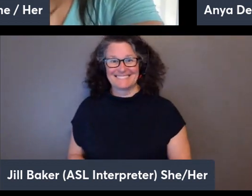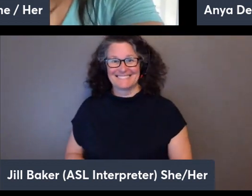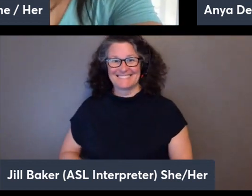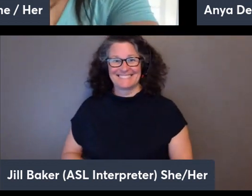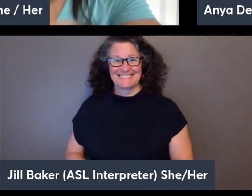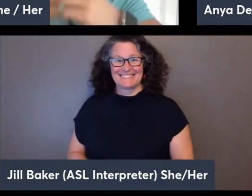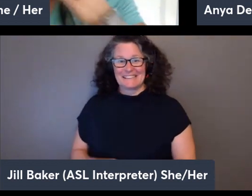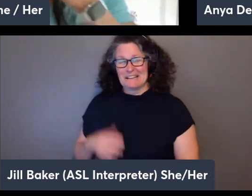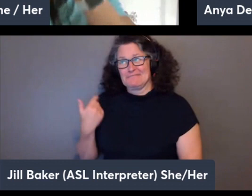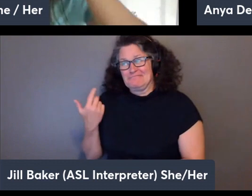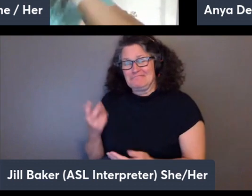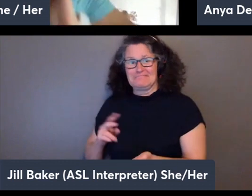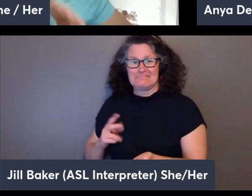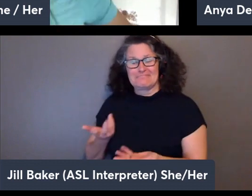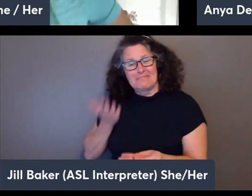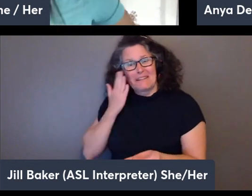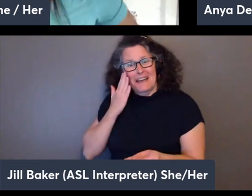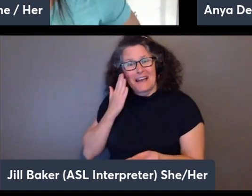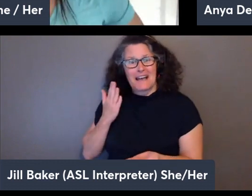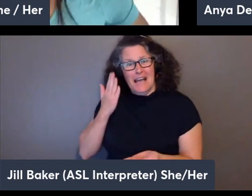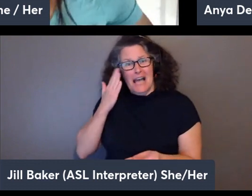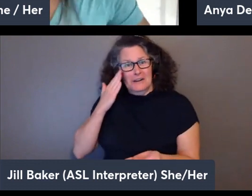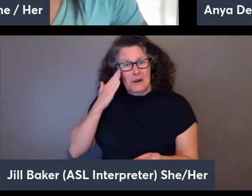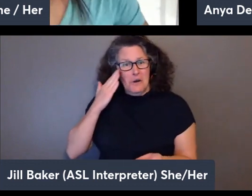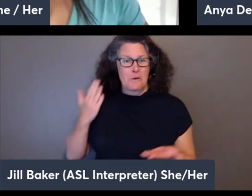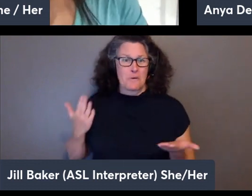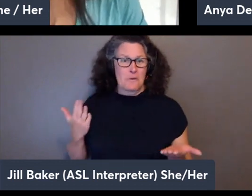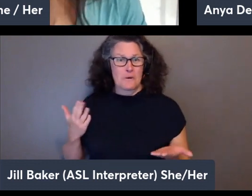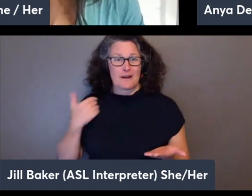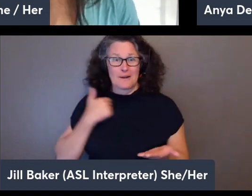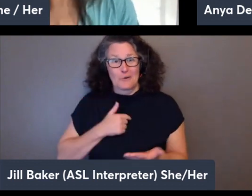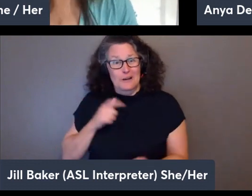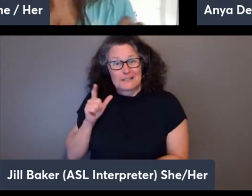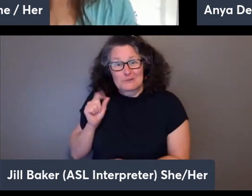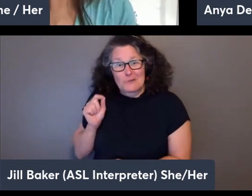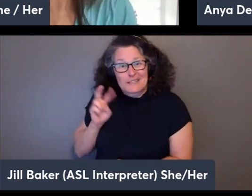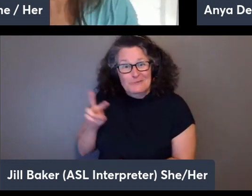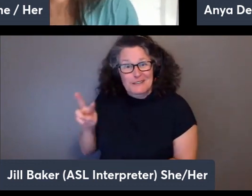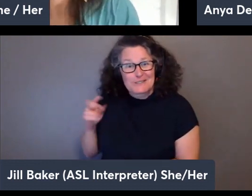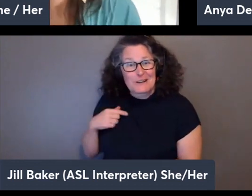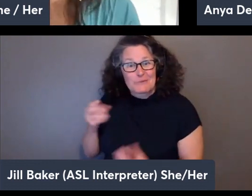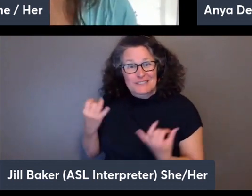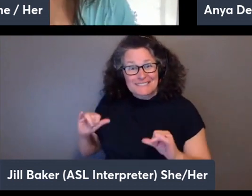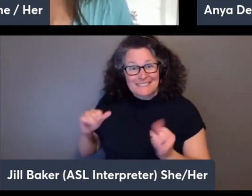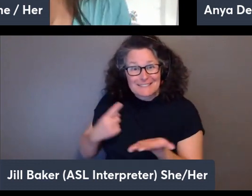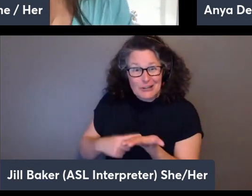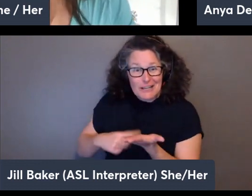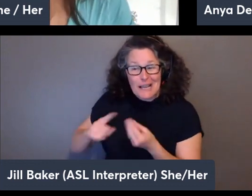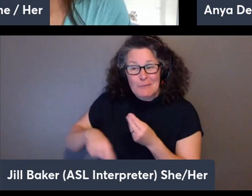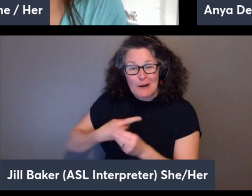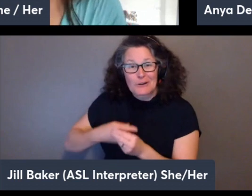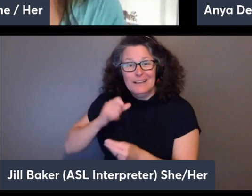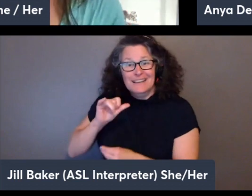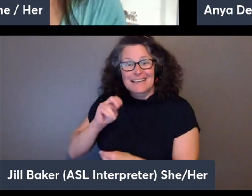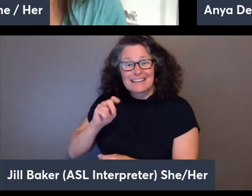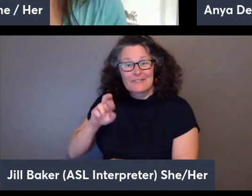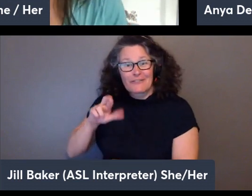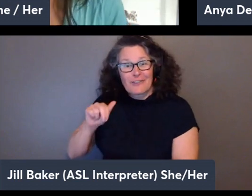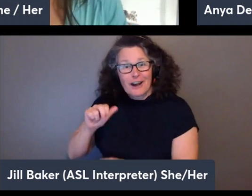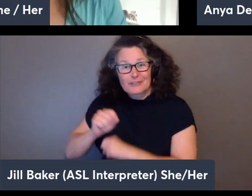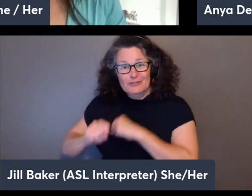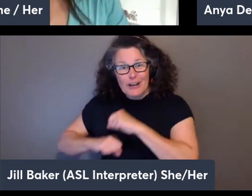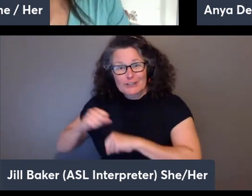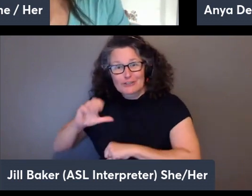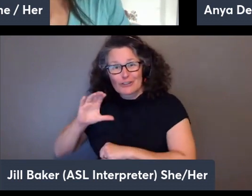Yeah, I mean, I know it's we're in 2022 and we're still talking about infrastructure as code. There are probably some